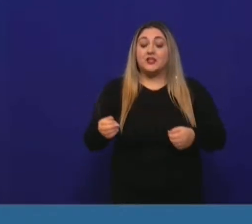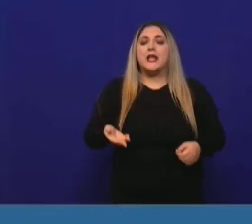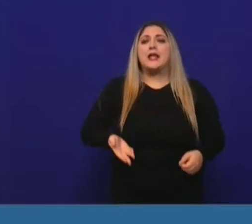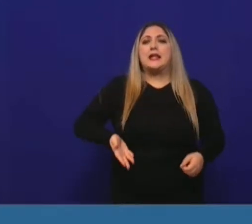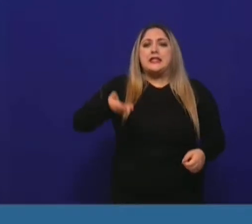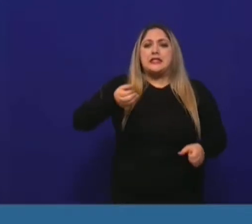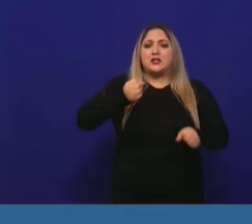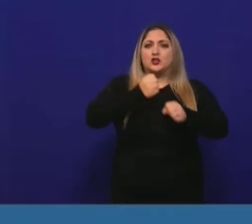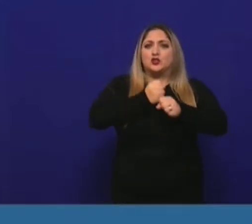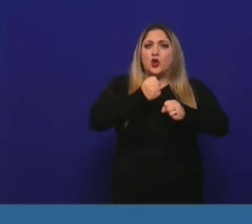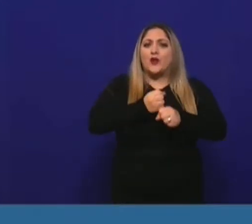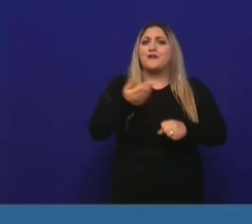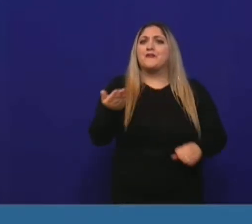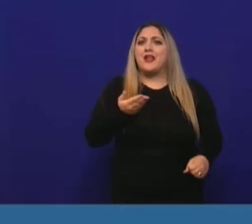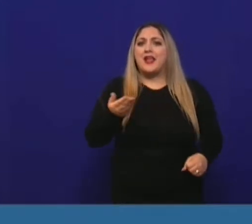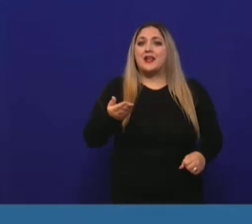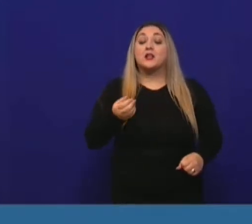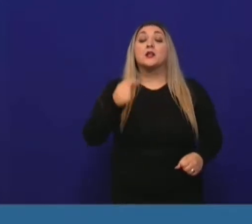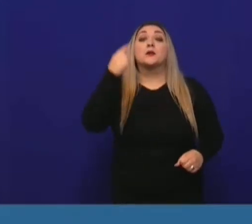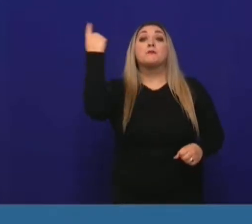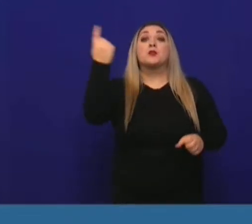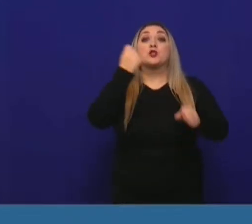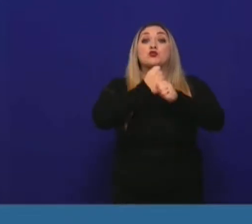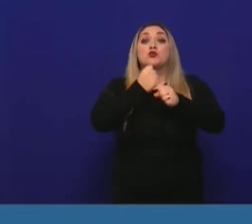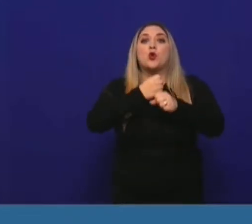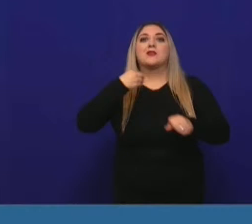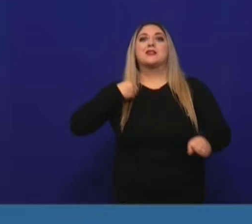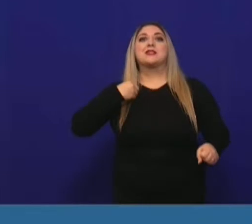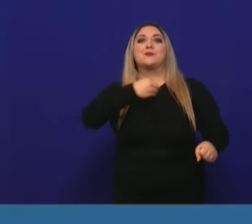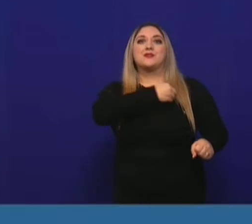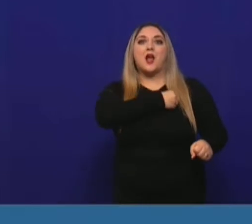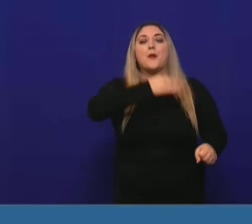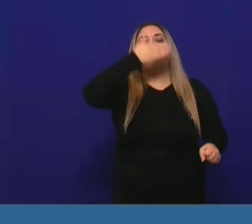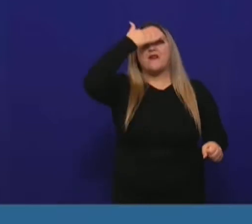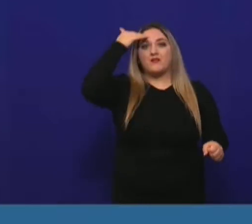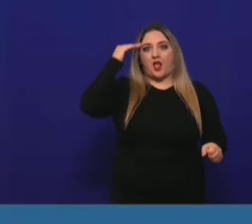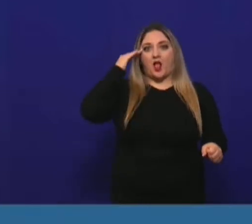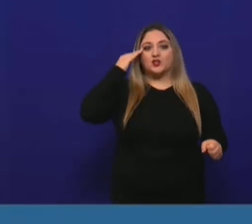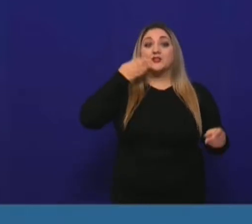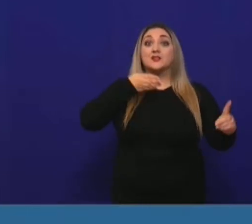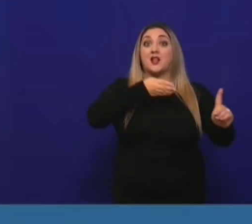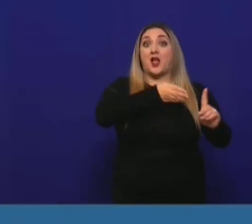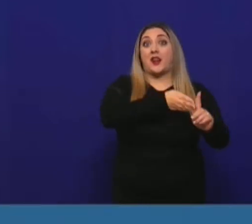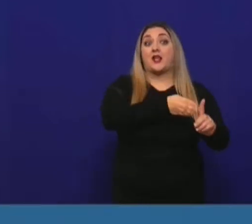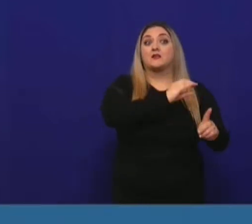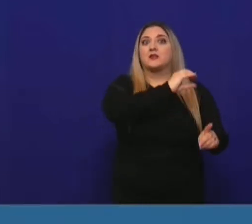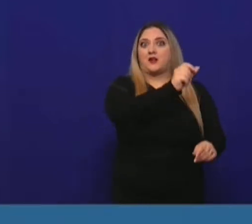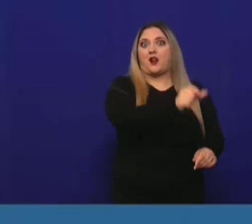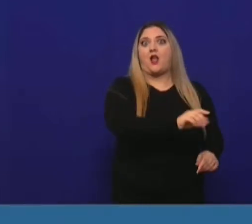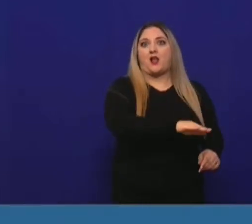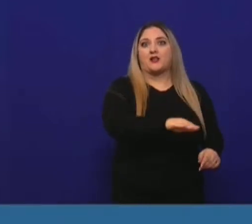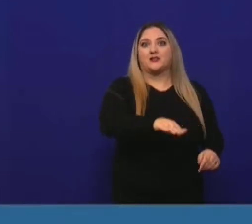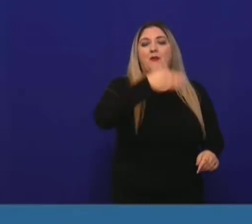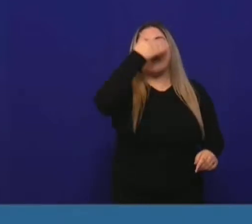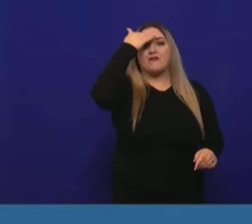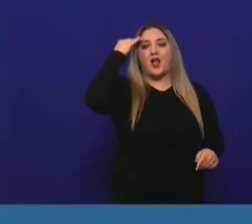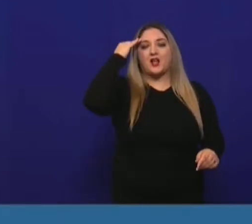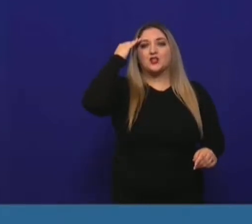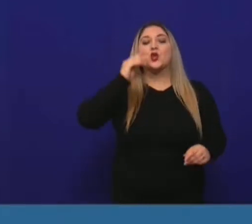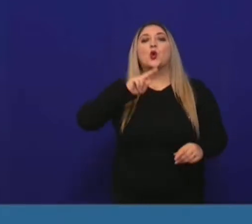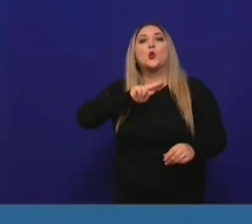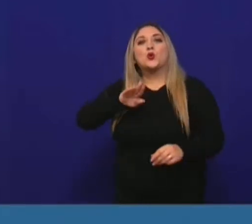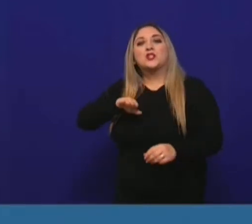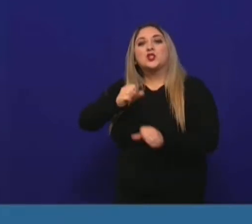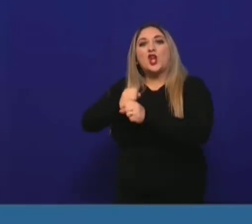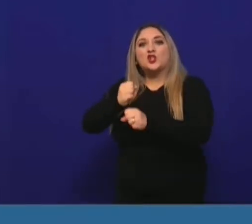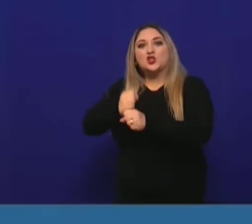fil-postijiet kliniċi li għandhom kuntatt dirett ma' pazjenti u anka għaddejjin tajjeb ukoll ma' dawk il-healthcare workers